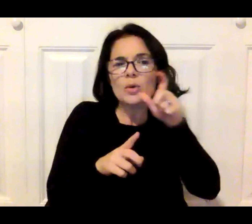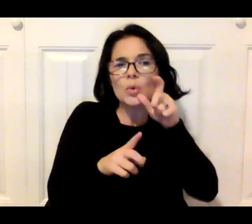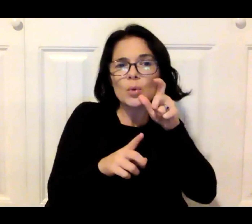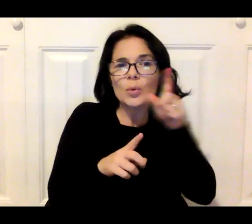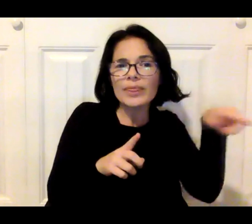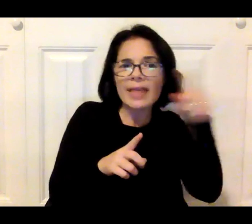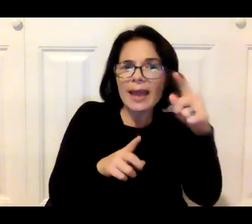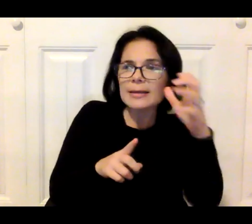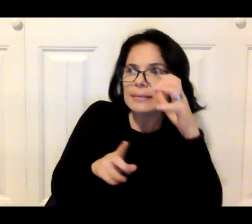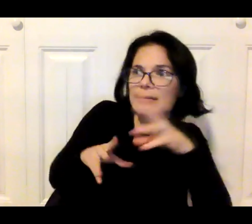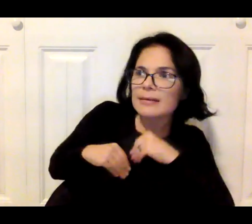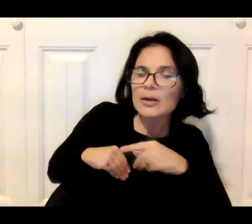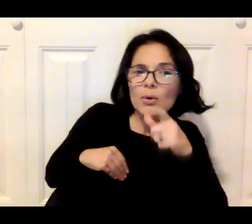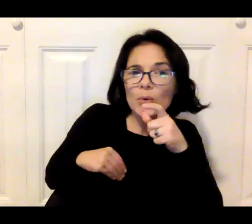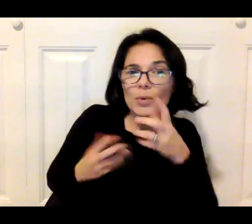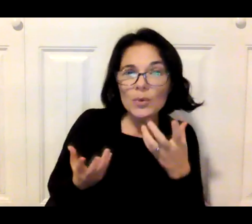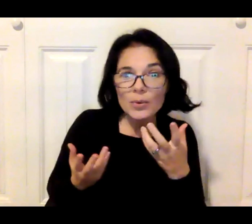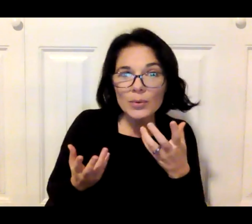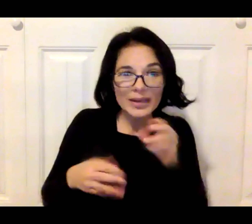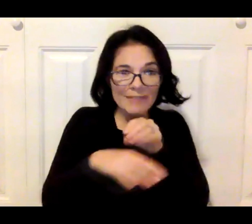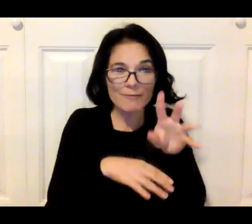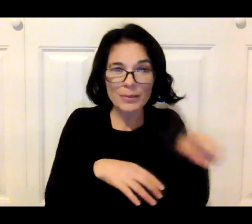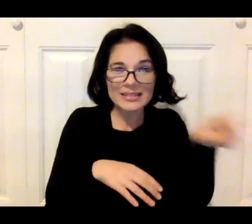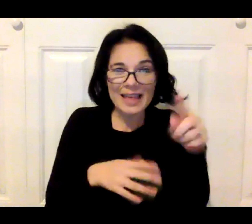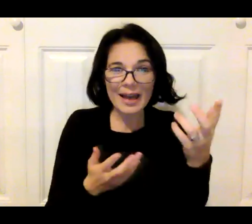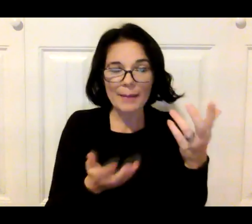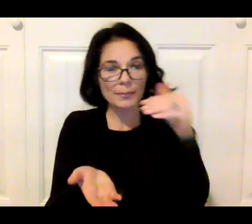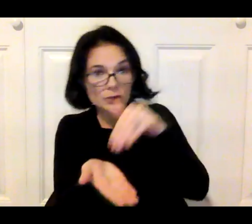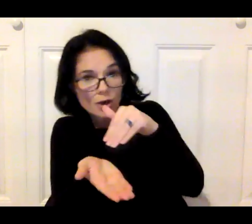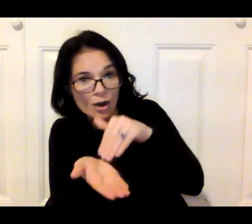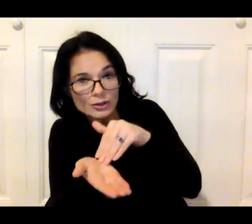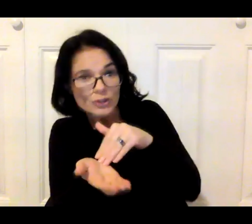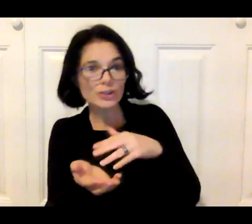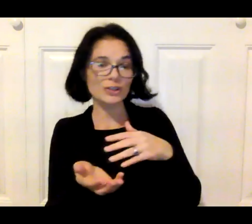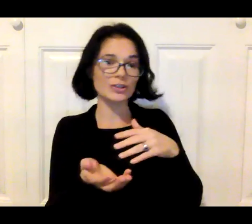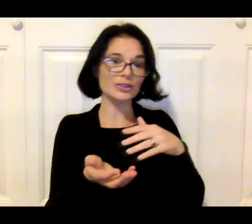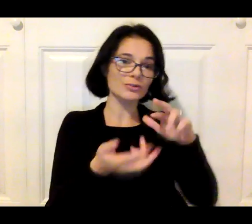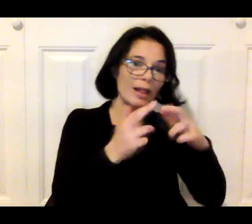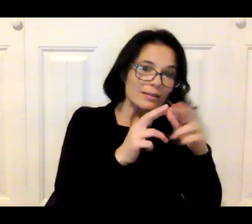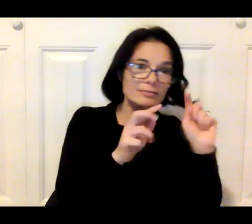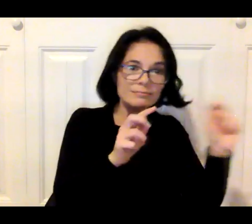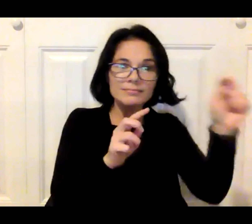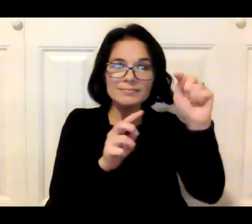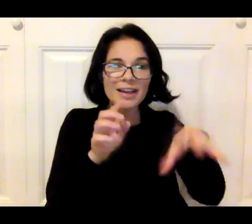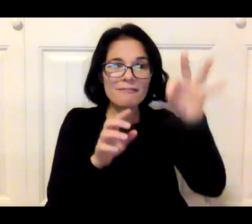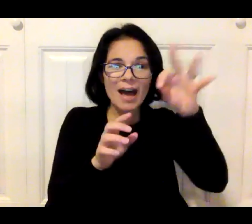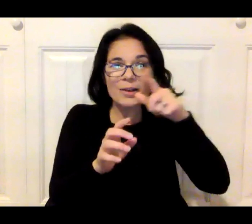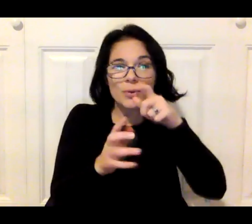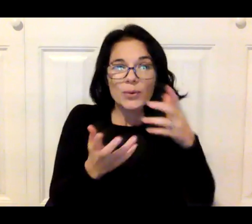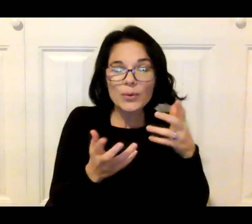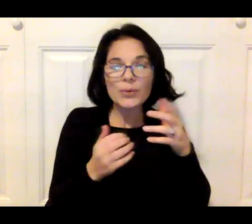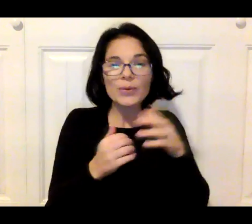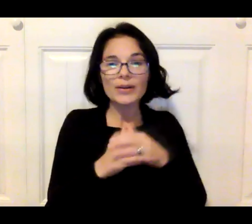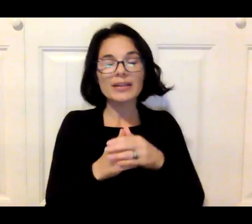doctors, or influencers. Find those different resources. The Pacific Islander ones, we